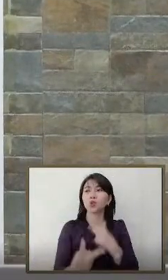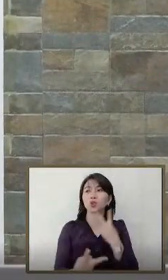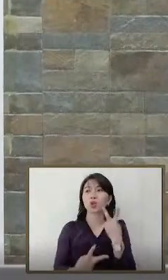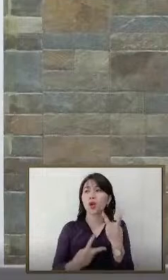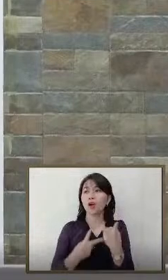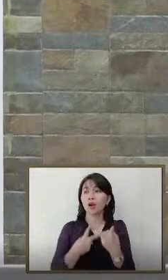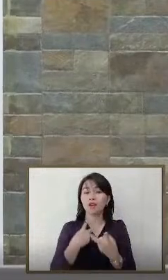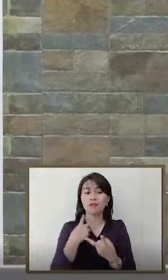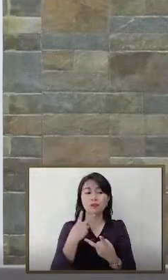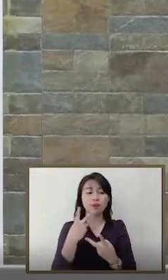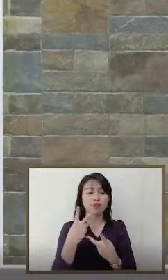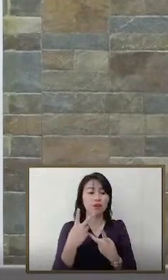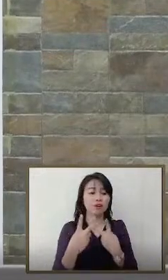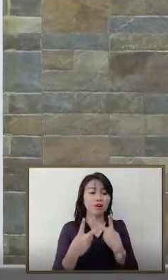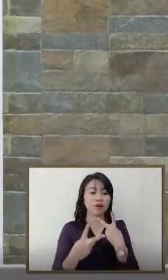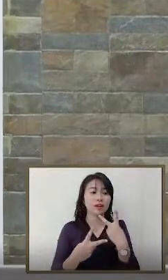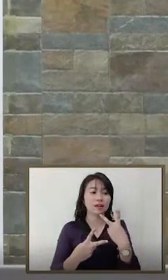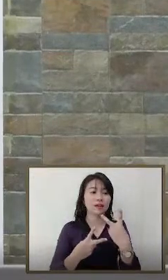Master's